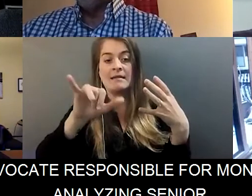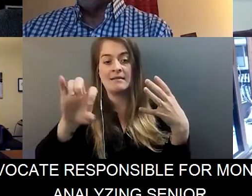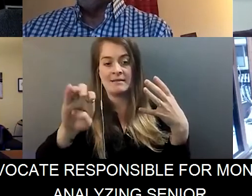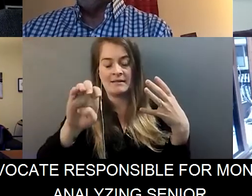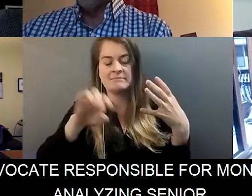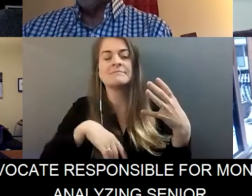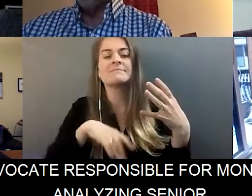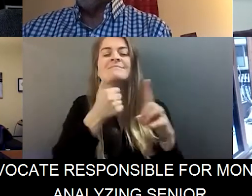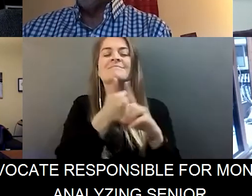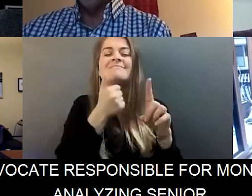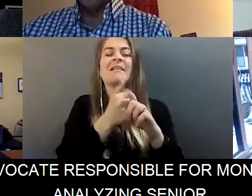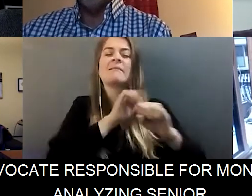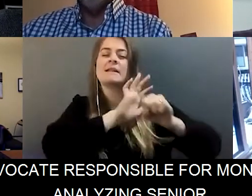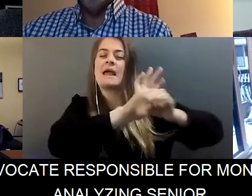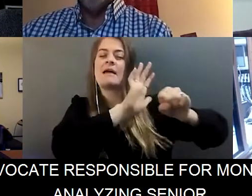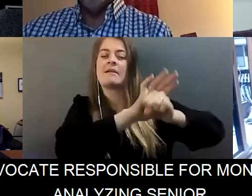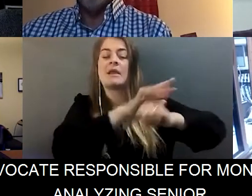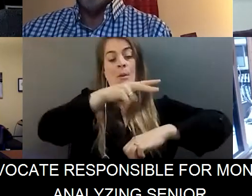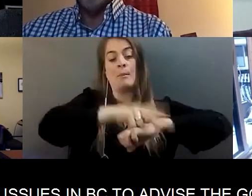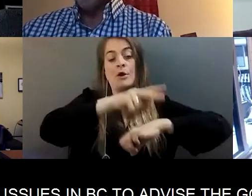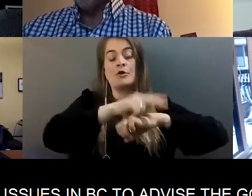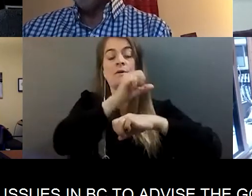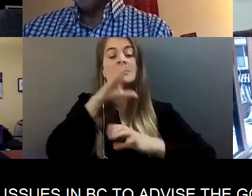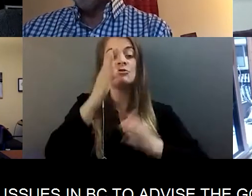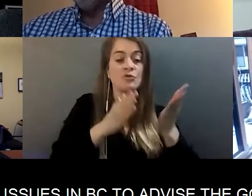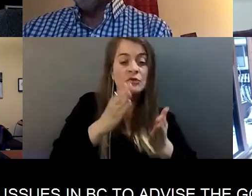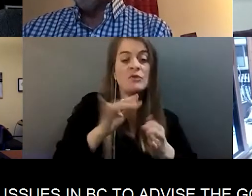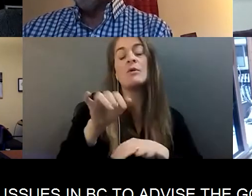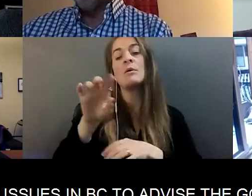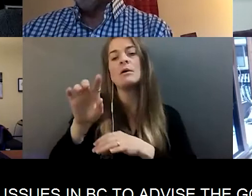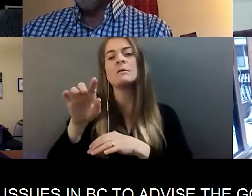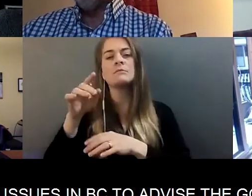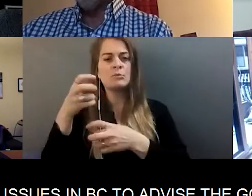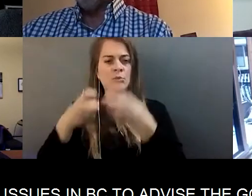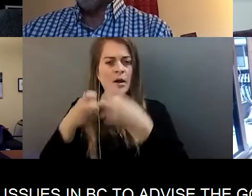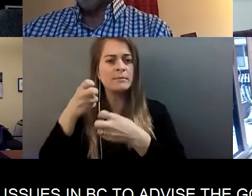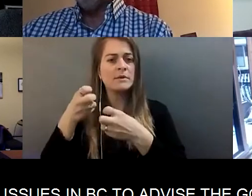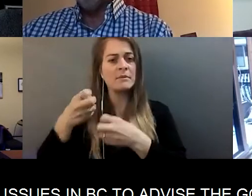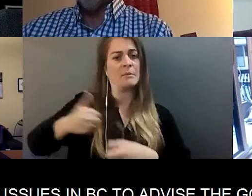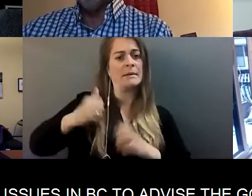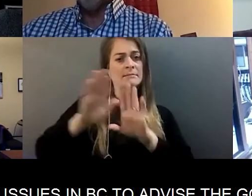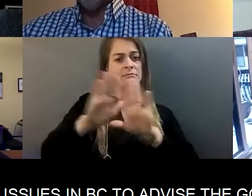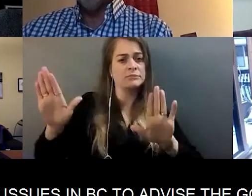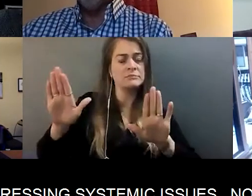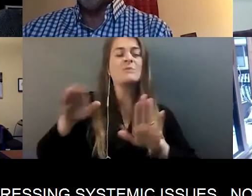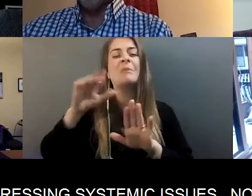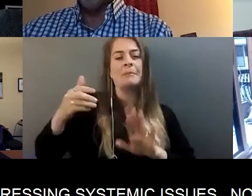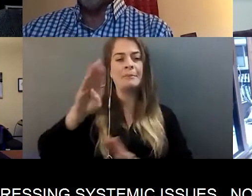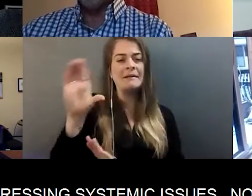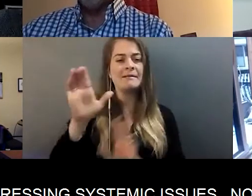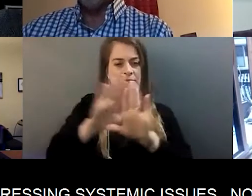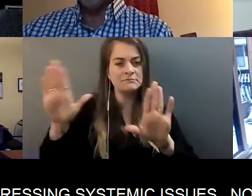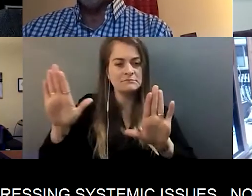for monitoring and analyzing senior services and issues in BC to advise the government on addressing systemic issues.